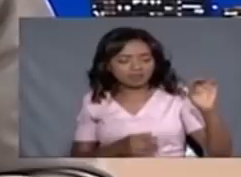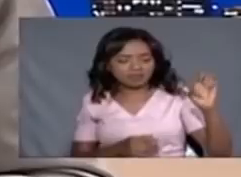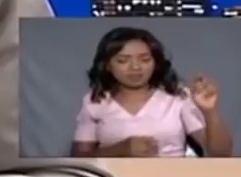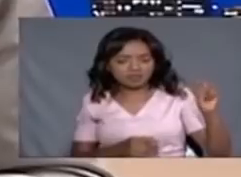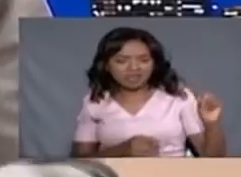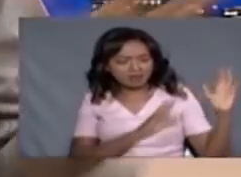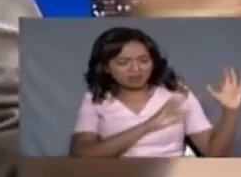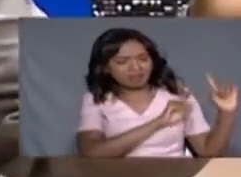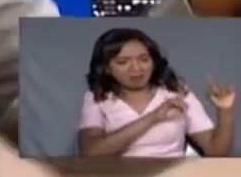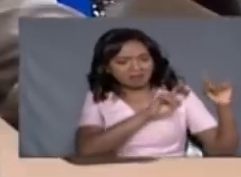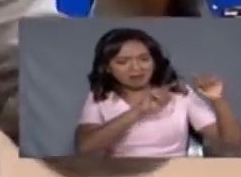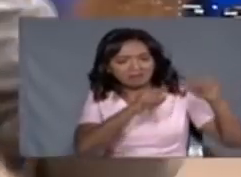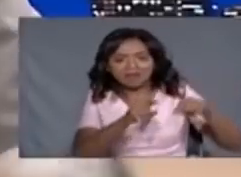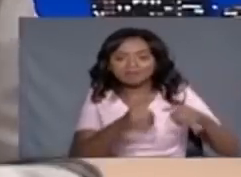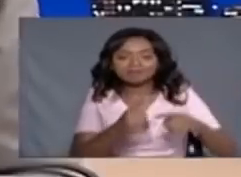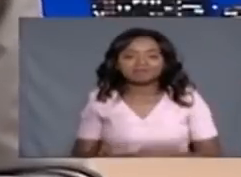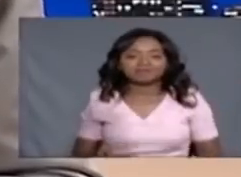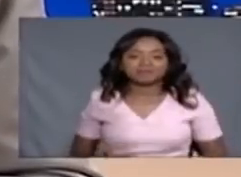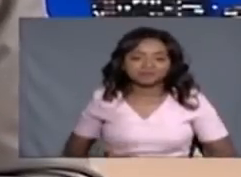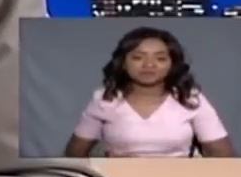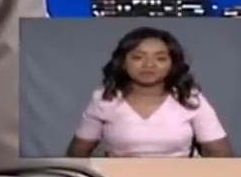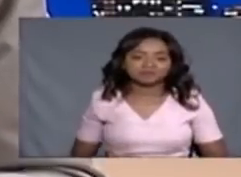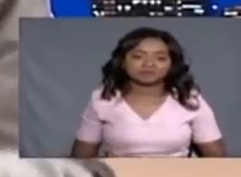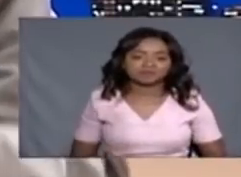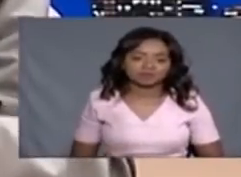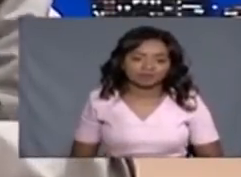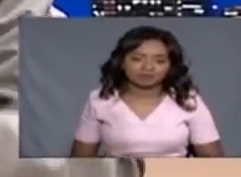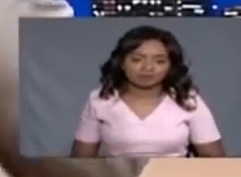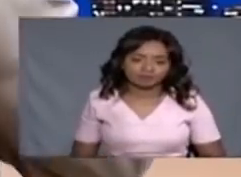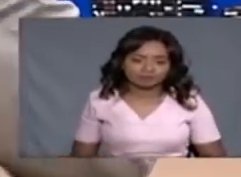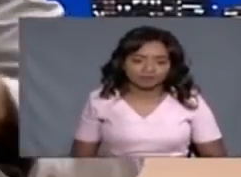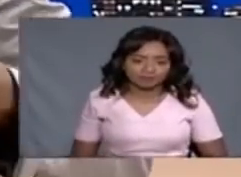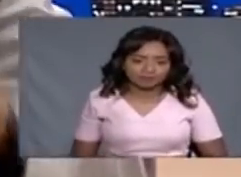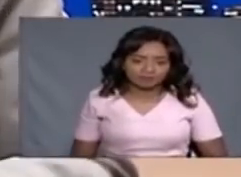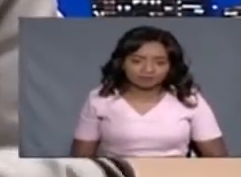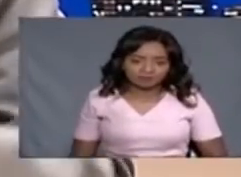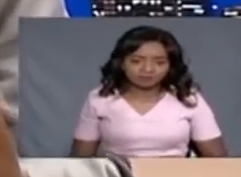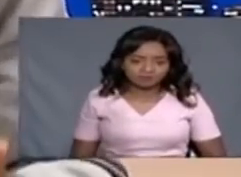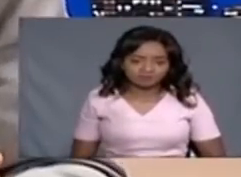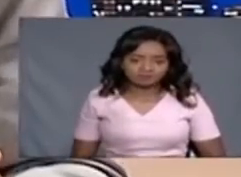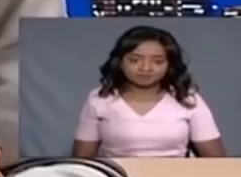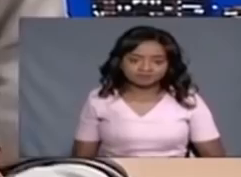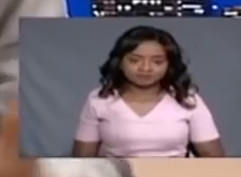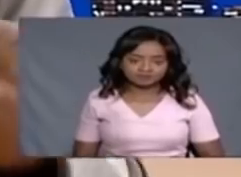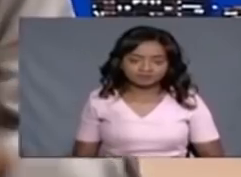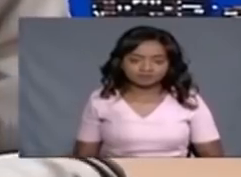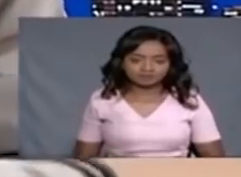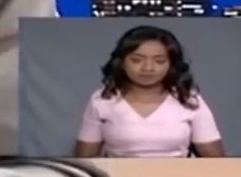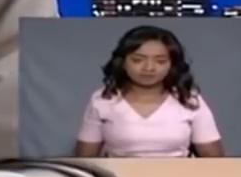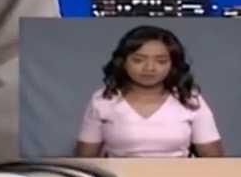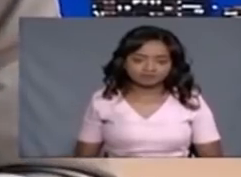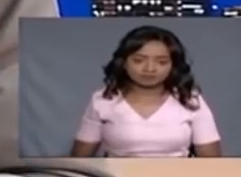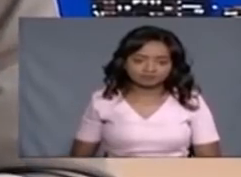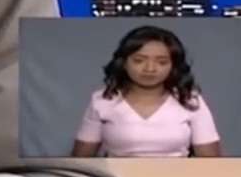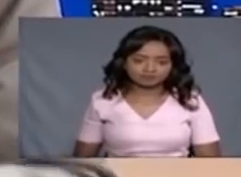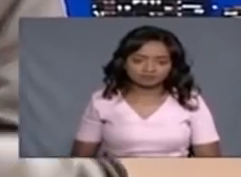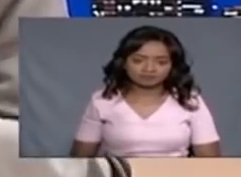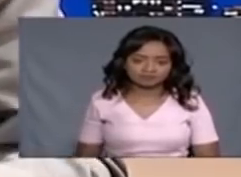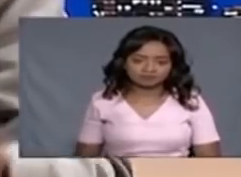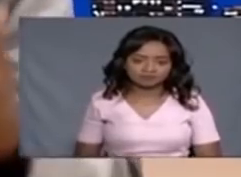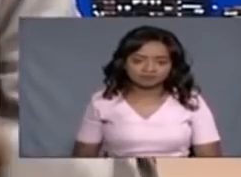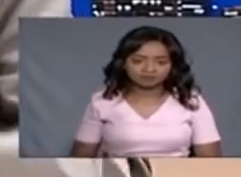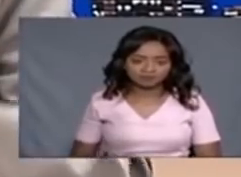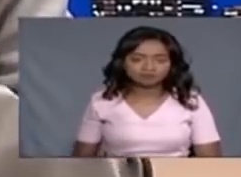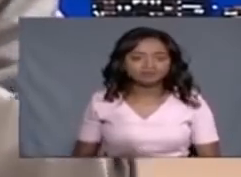that they are in, like, for example, in Somali, where you can't manage their movement easily compared with Kenya. Yeah. So